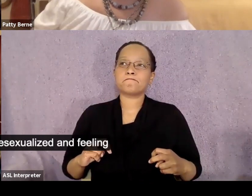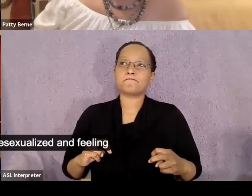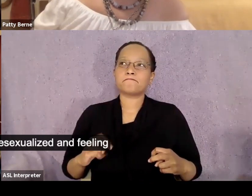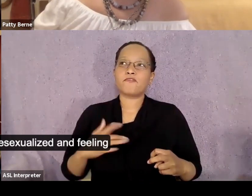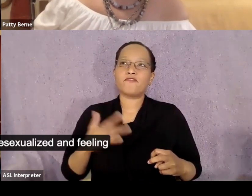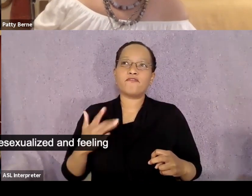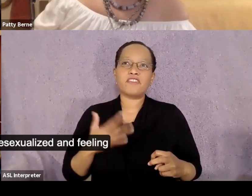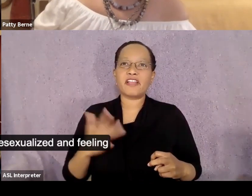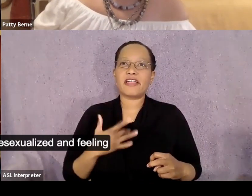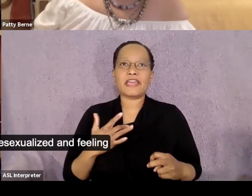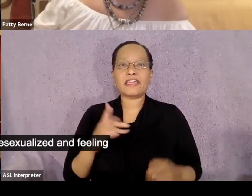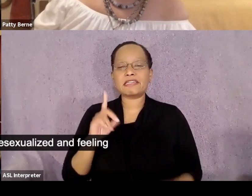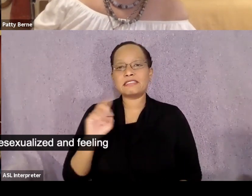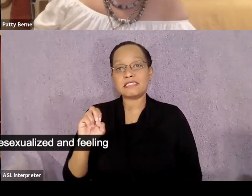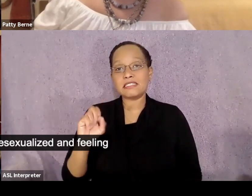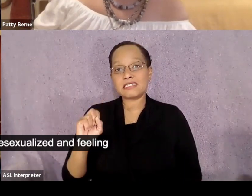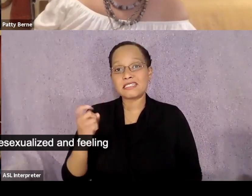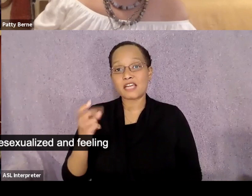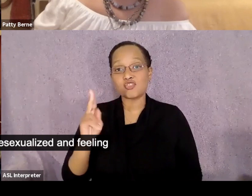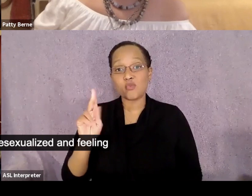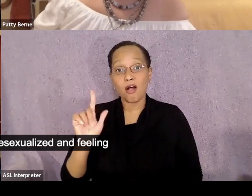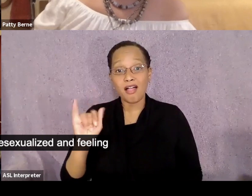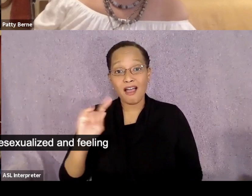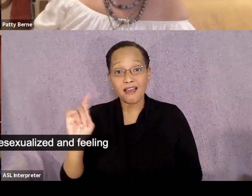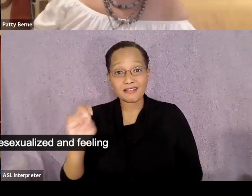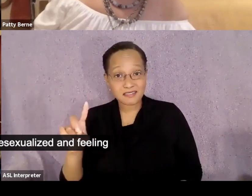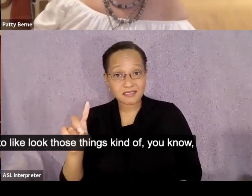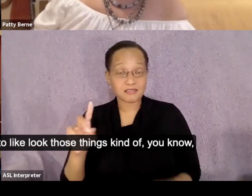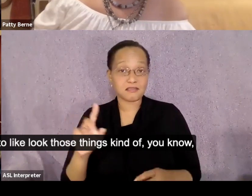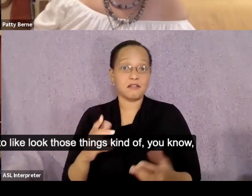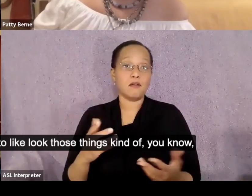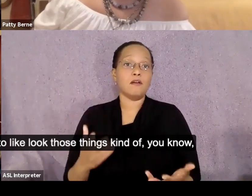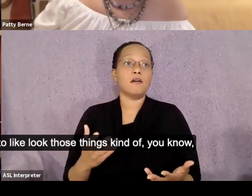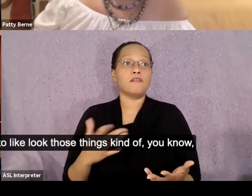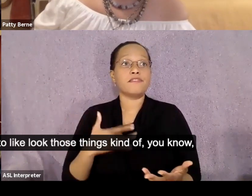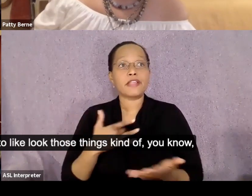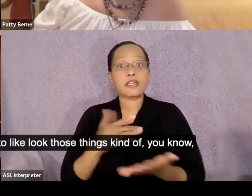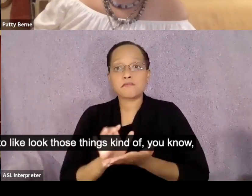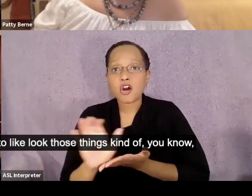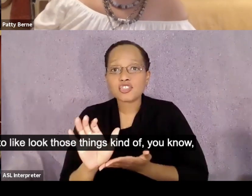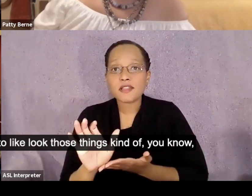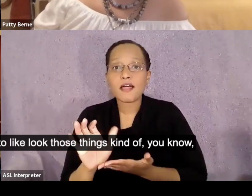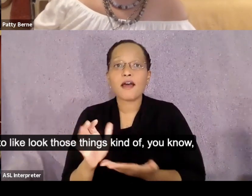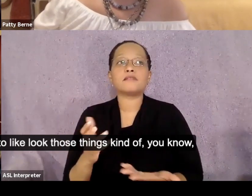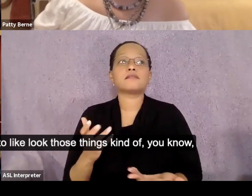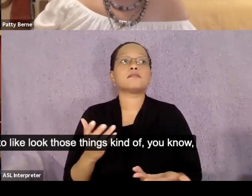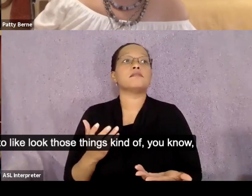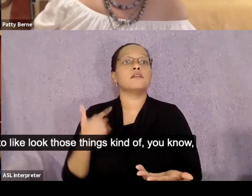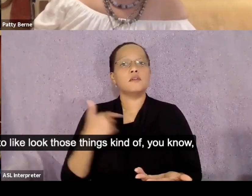feeling desexualized and feeling um, marginalized, and we have to